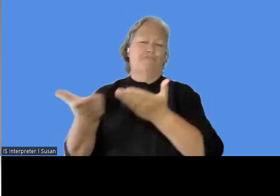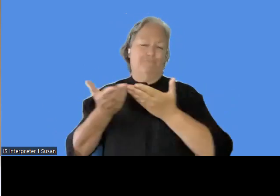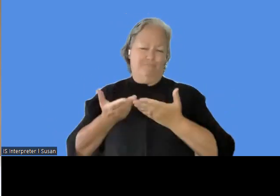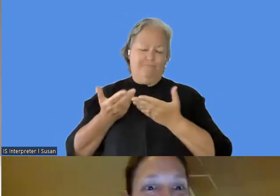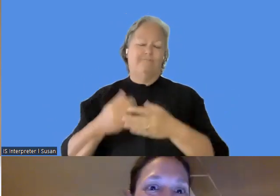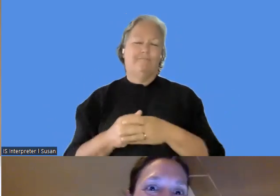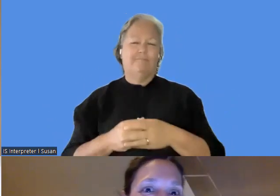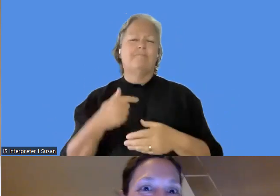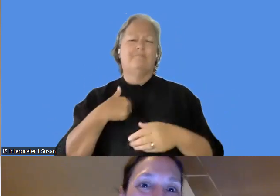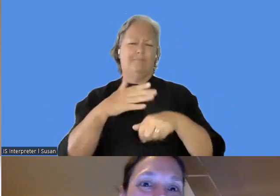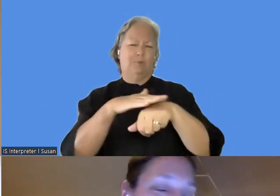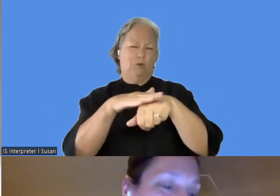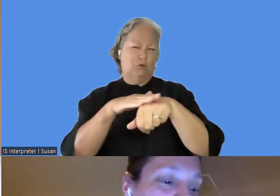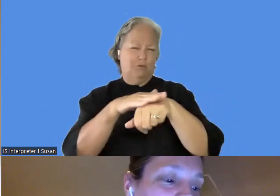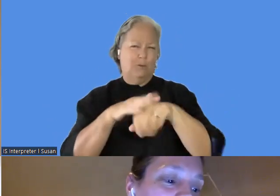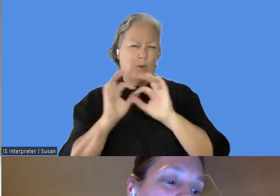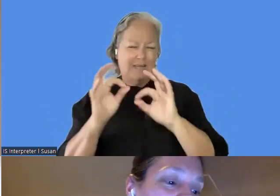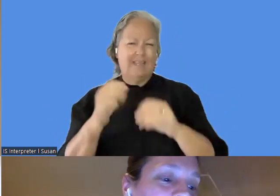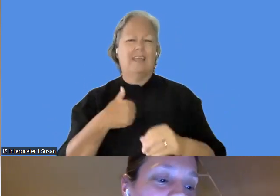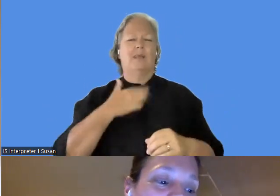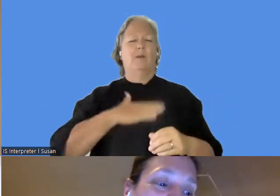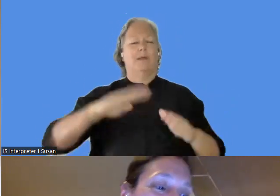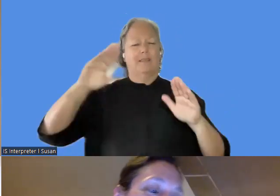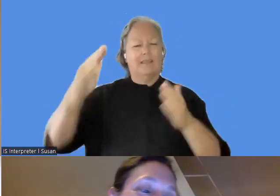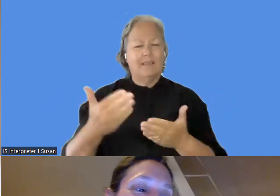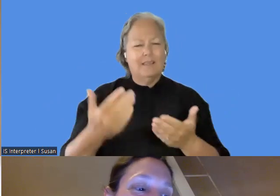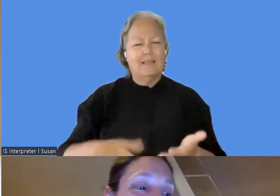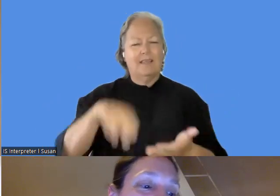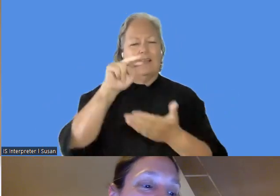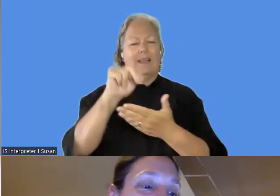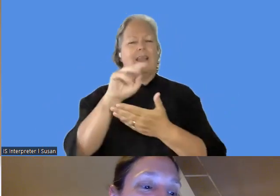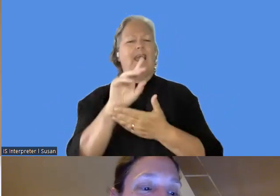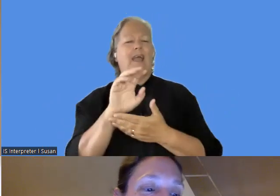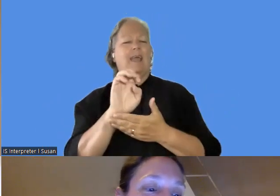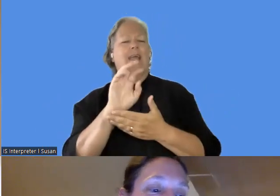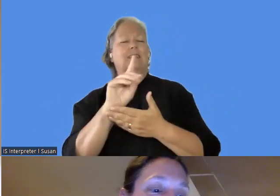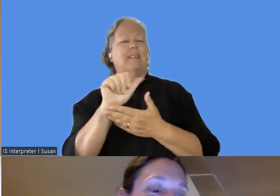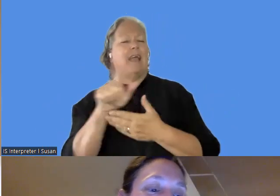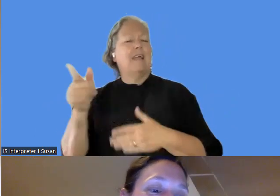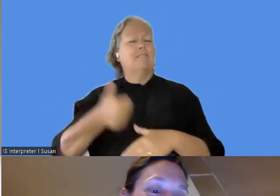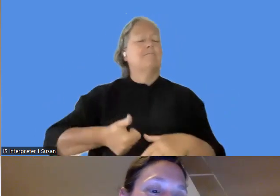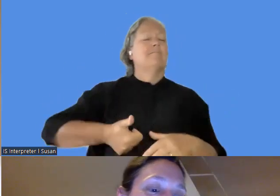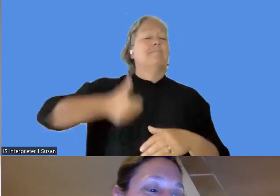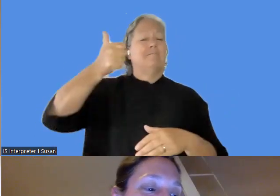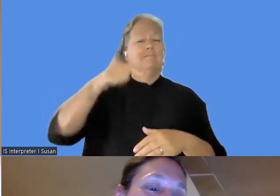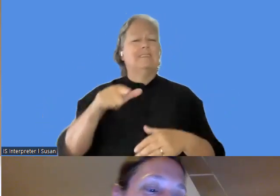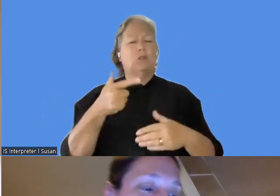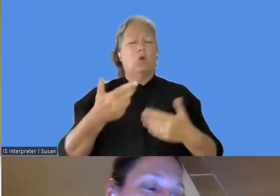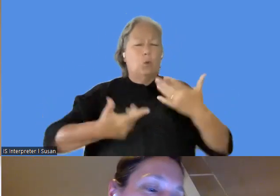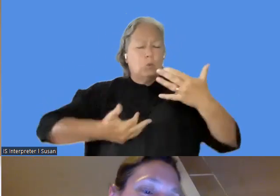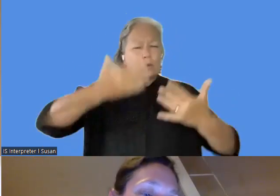Apologies for this. I'd like to introduce Neta Jafar. She is head of Statistical Policies and Coordination Unit